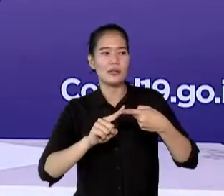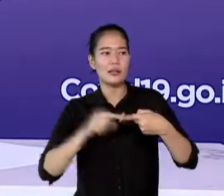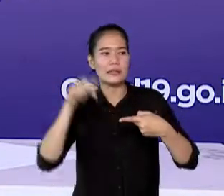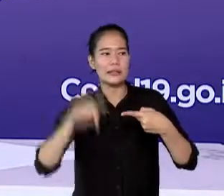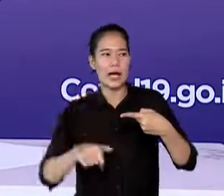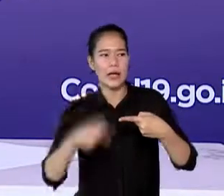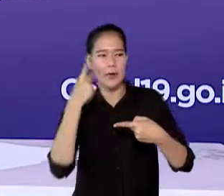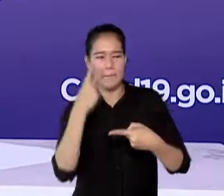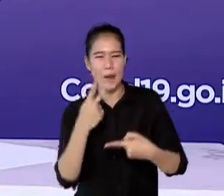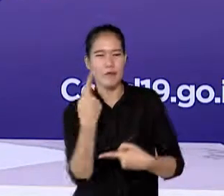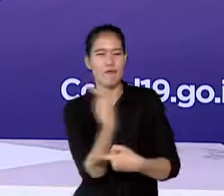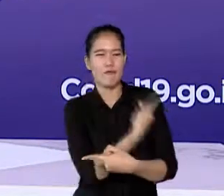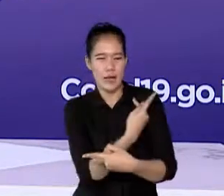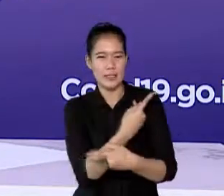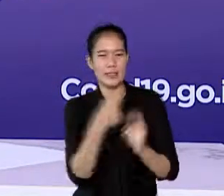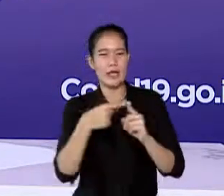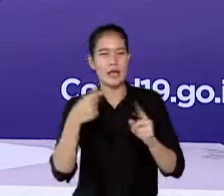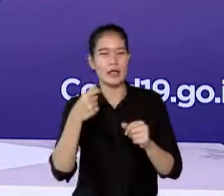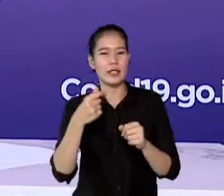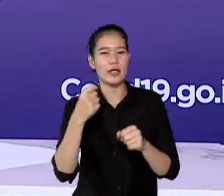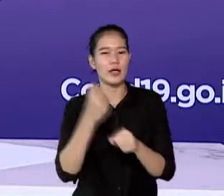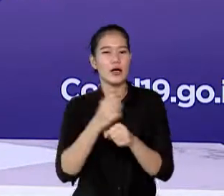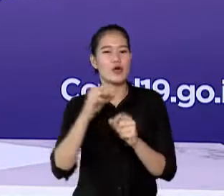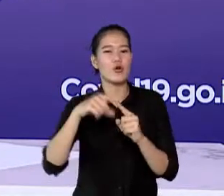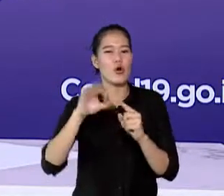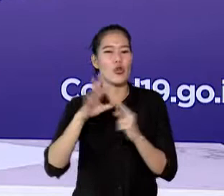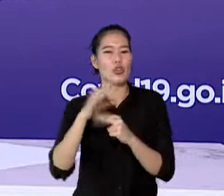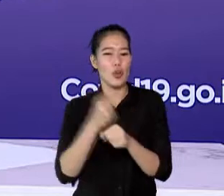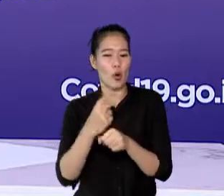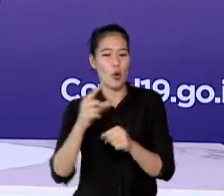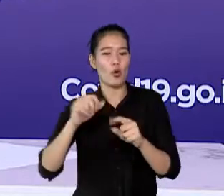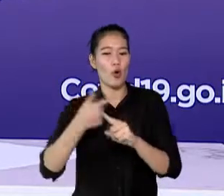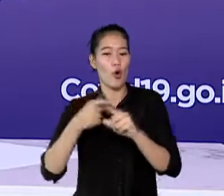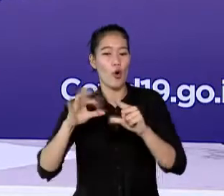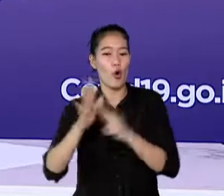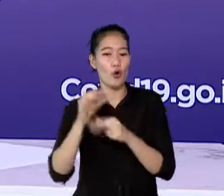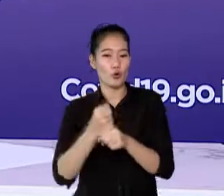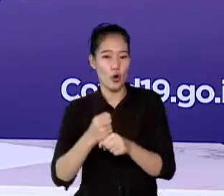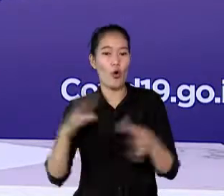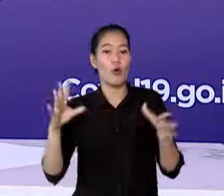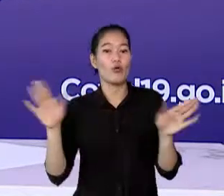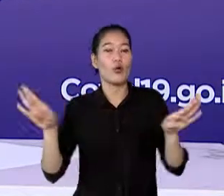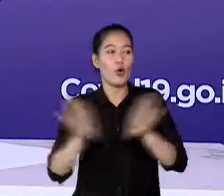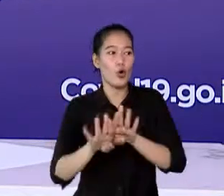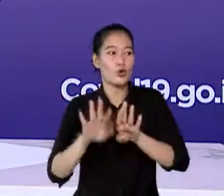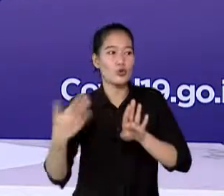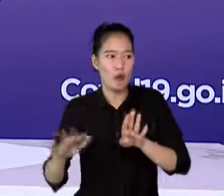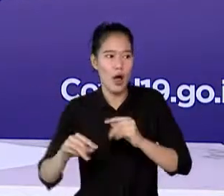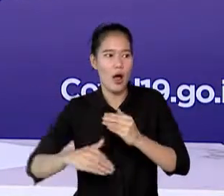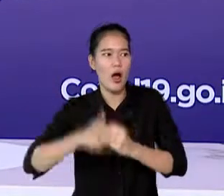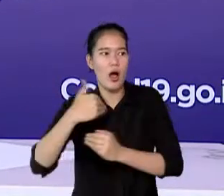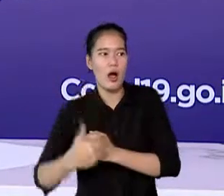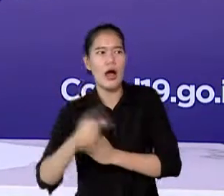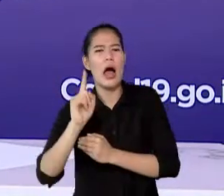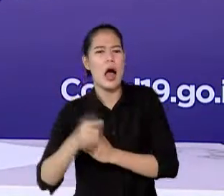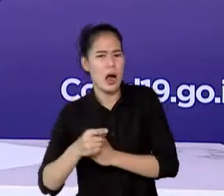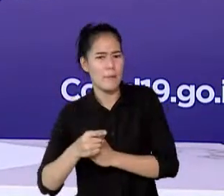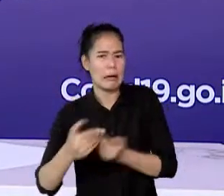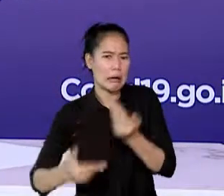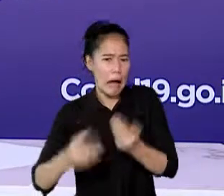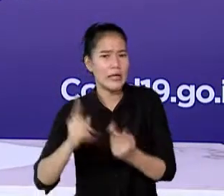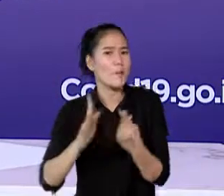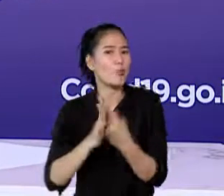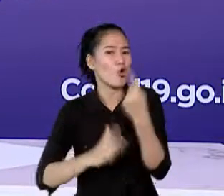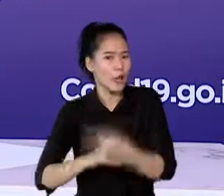now that the registration for the Gotong Royong vaccine is closed, will there be another phase for registration open anytime